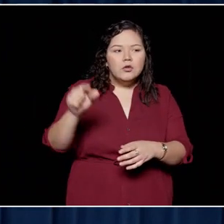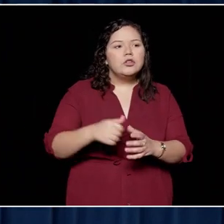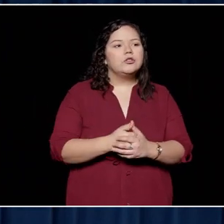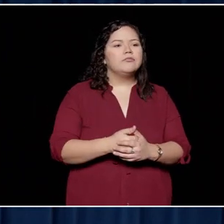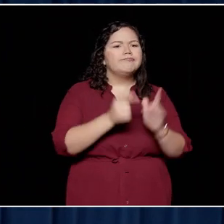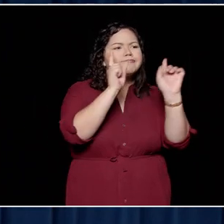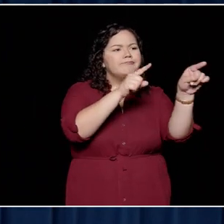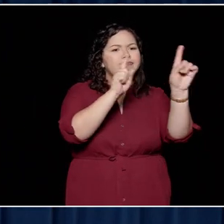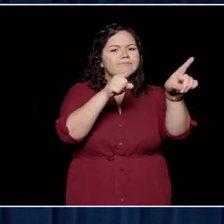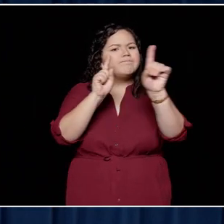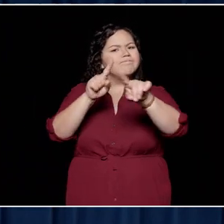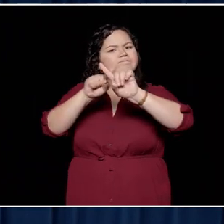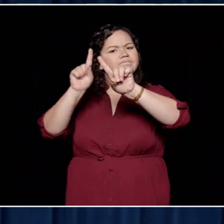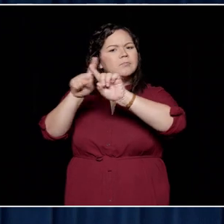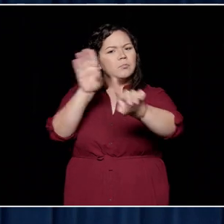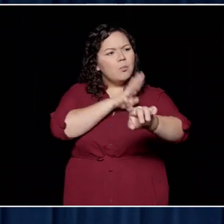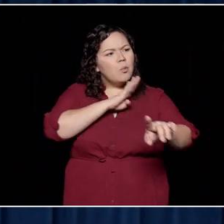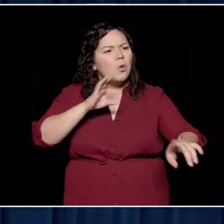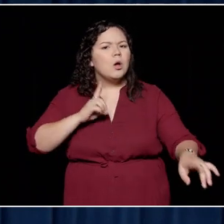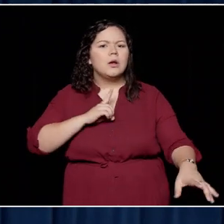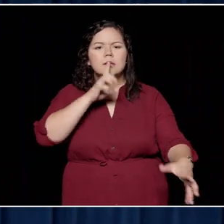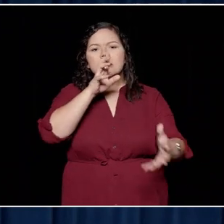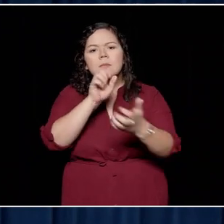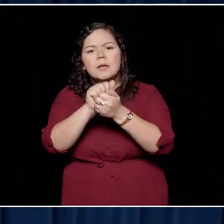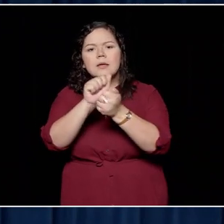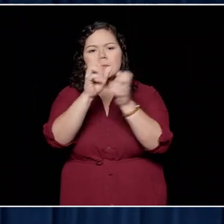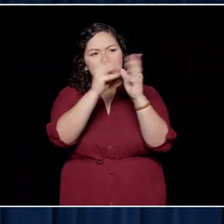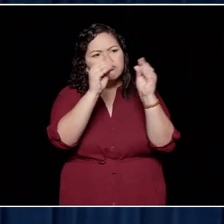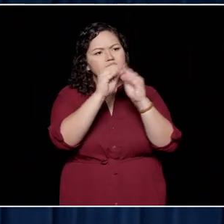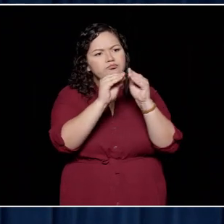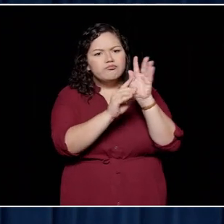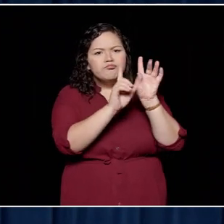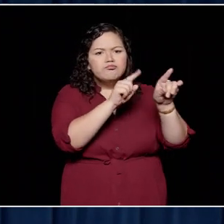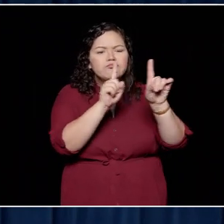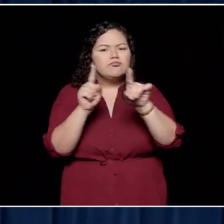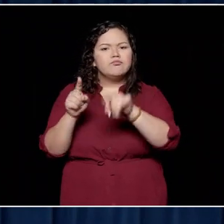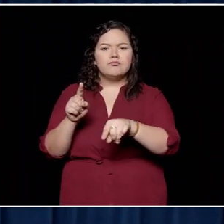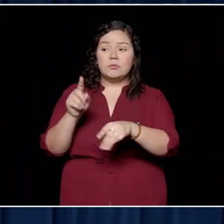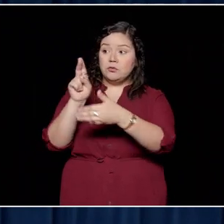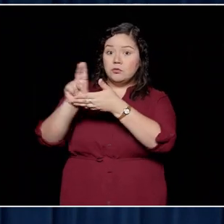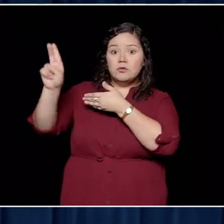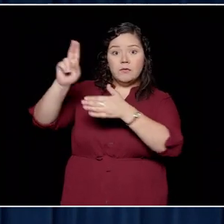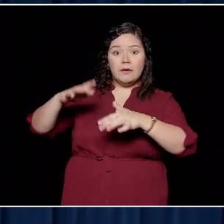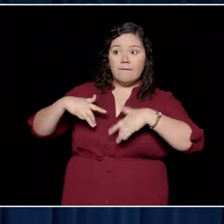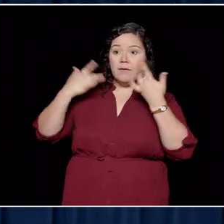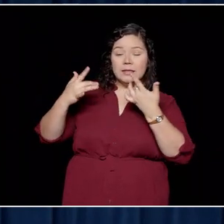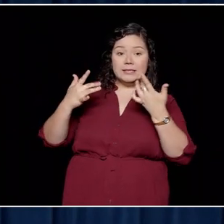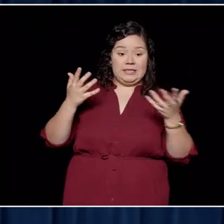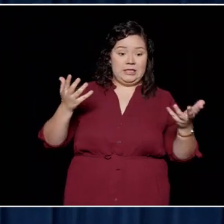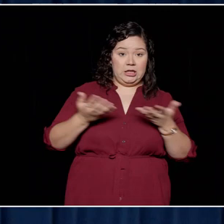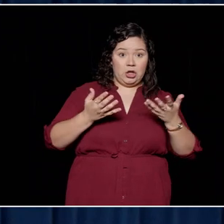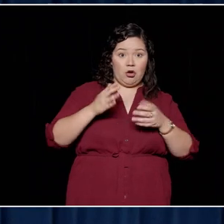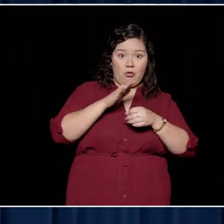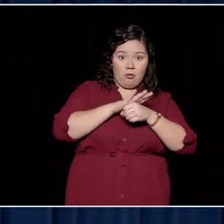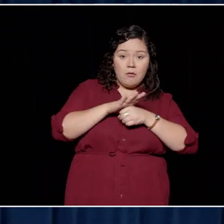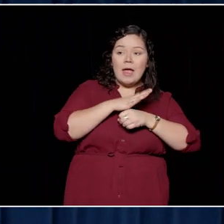countless board and committee meetings, and a wide range of university events on and off campus.